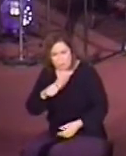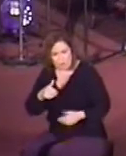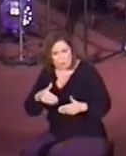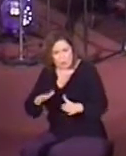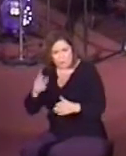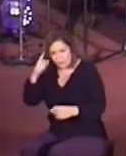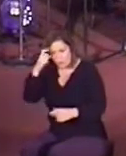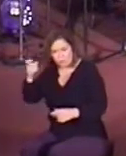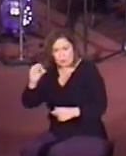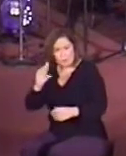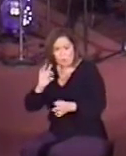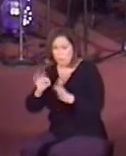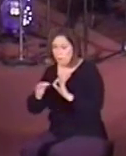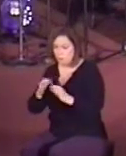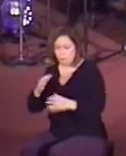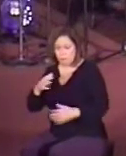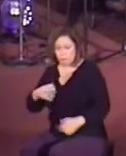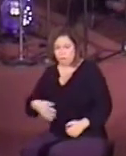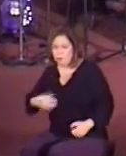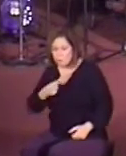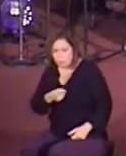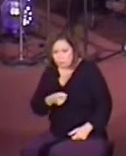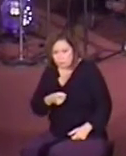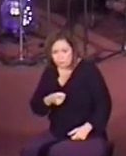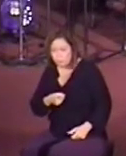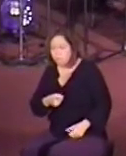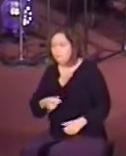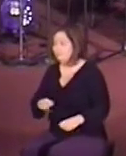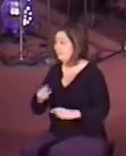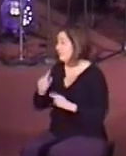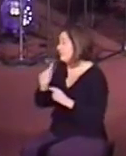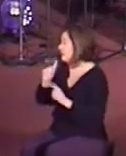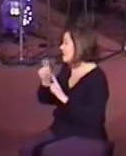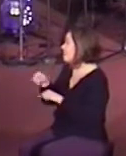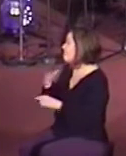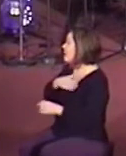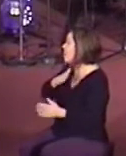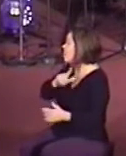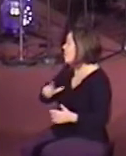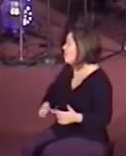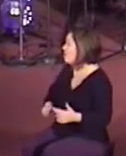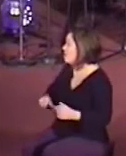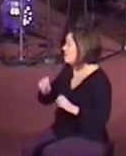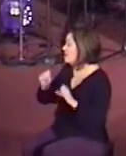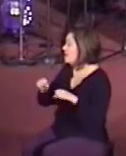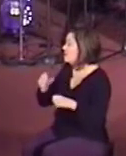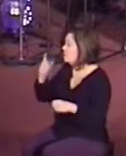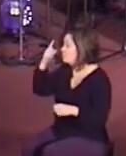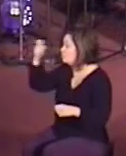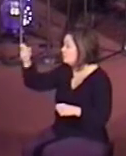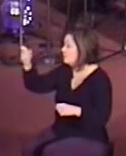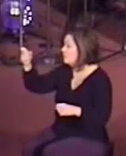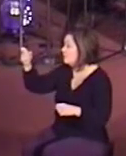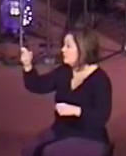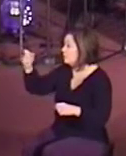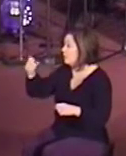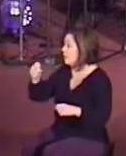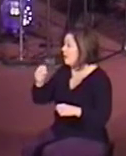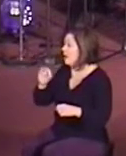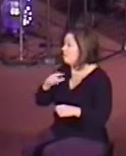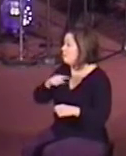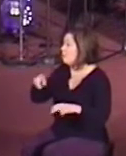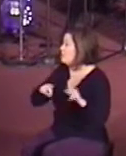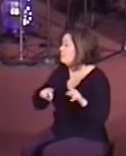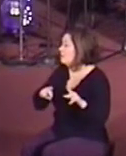the dream or its interpretation trouble you.' Belshazzar answered, 'My lord, may the dream concern those who hate you and